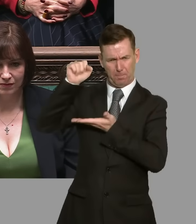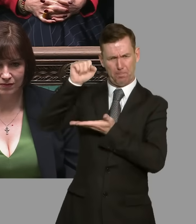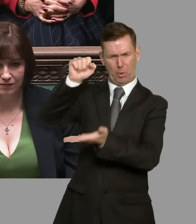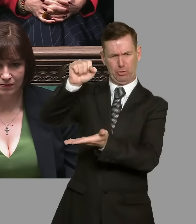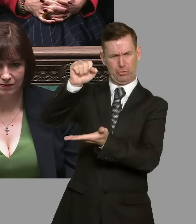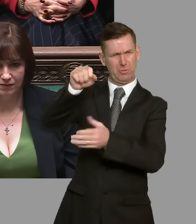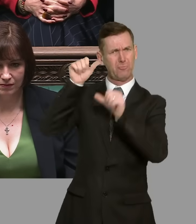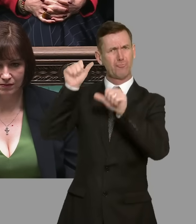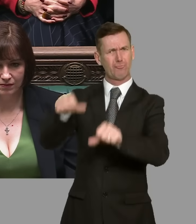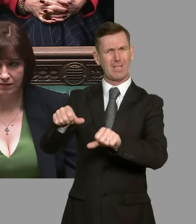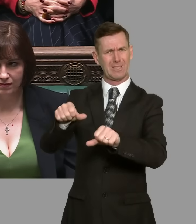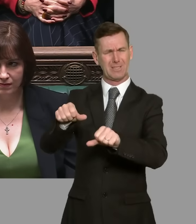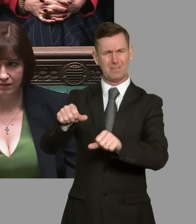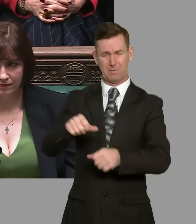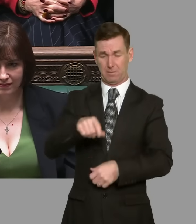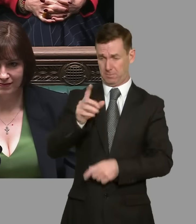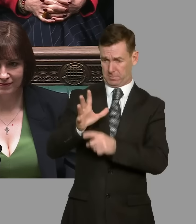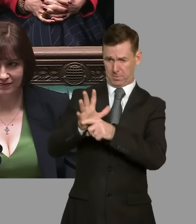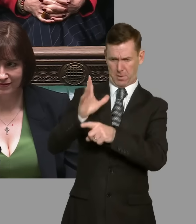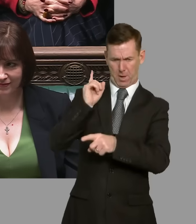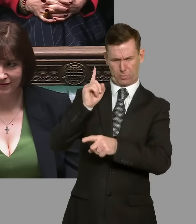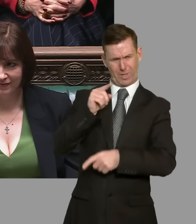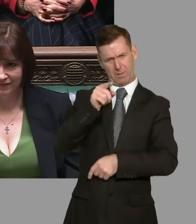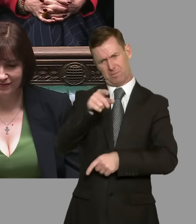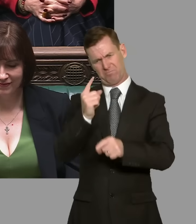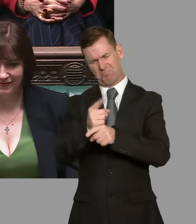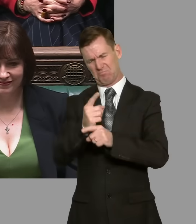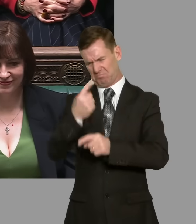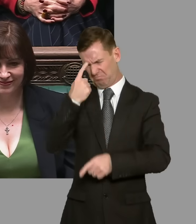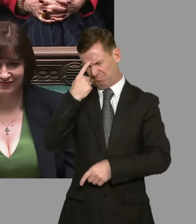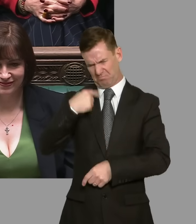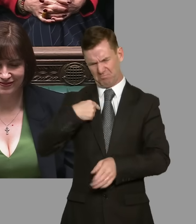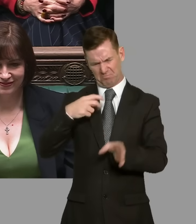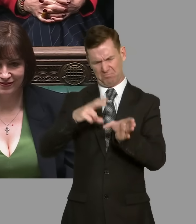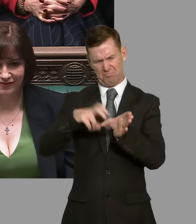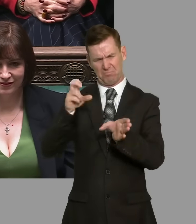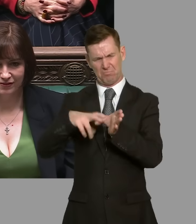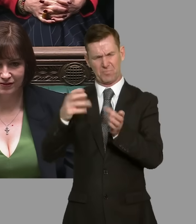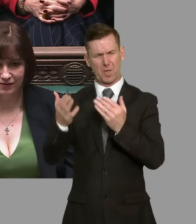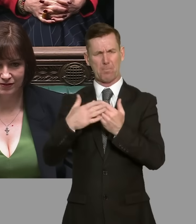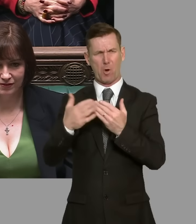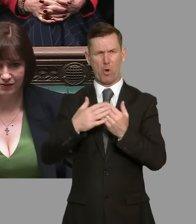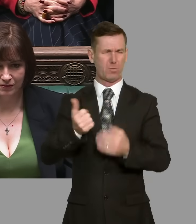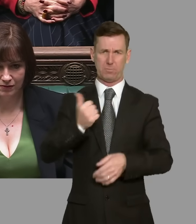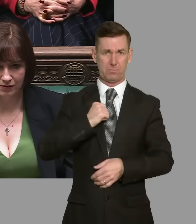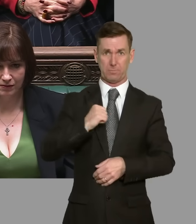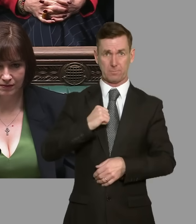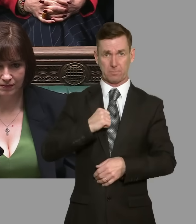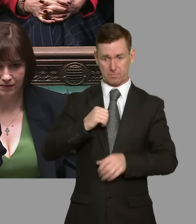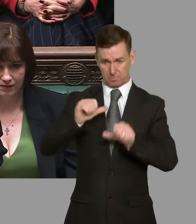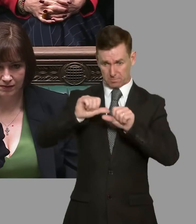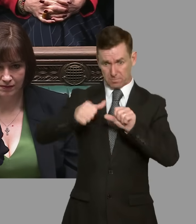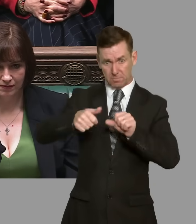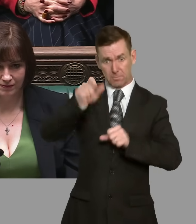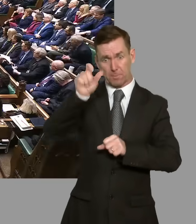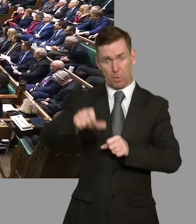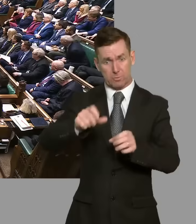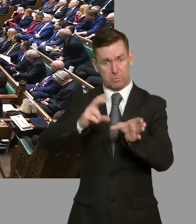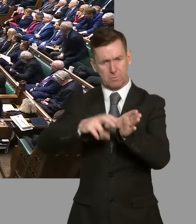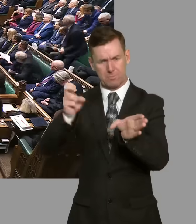more defections just before the latest defection. I'm beginning to think her judgment isn't 100%